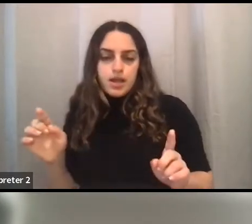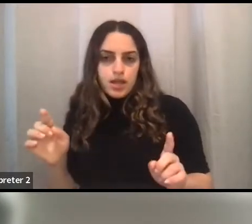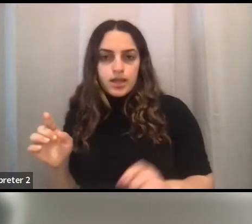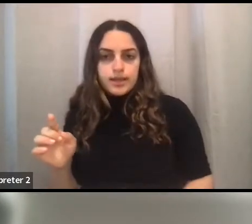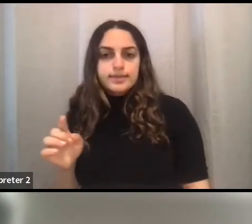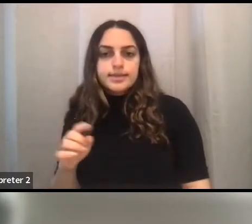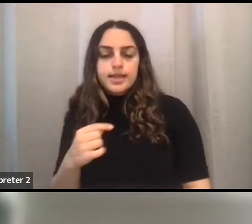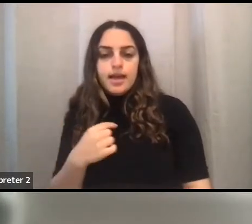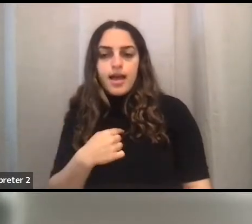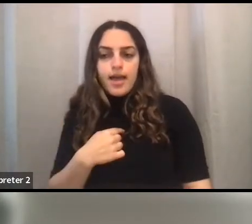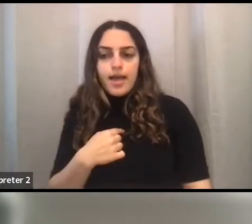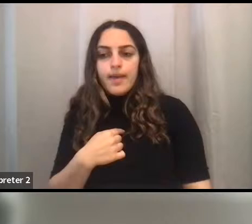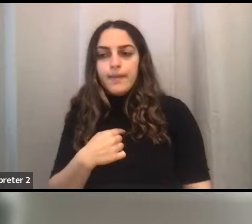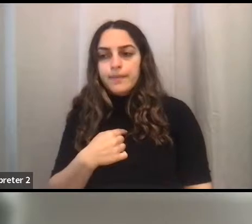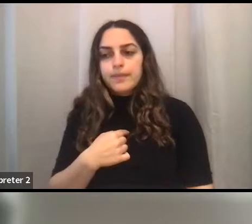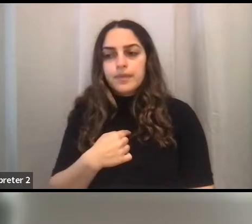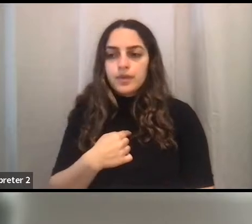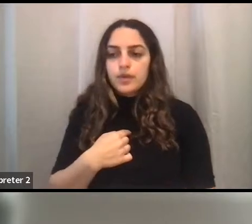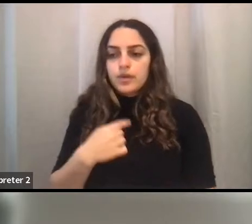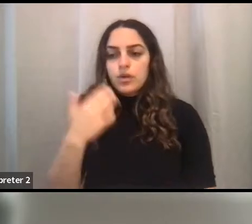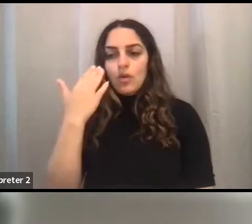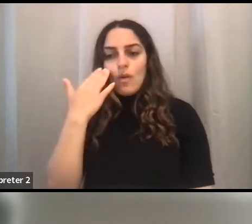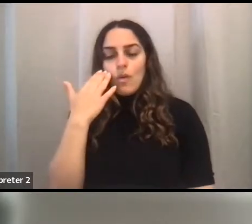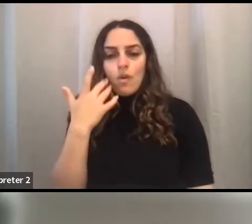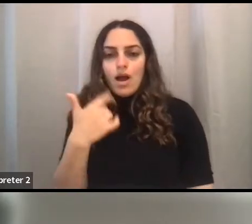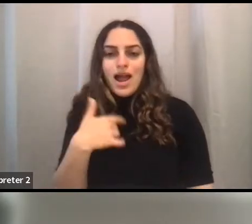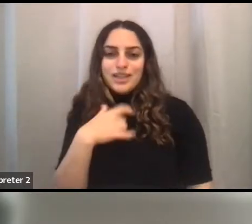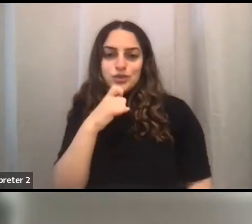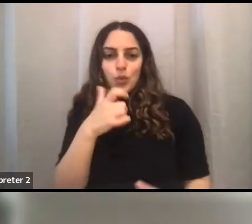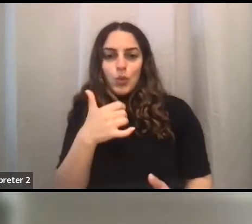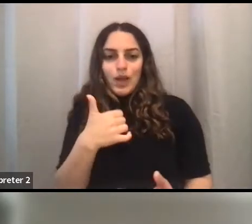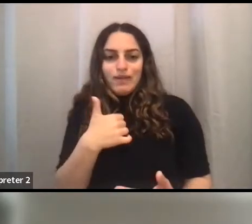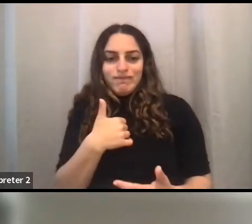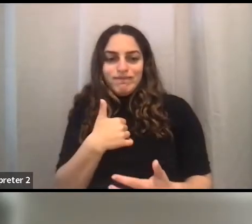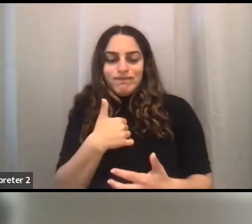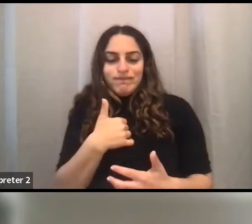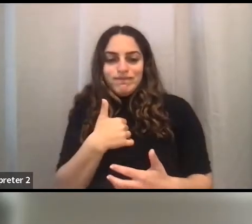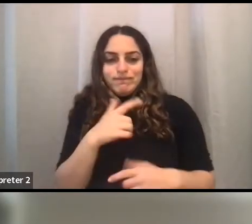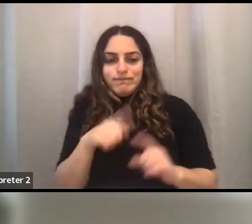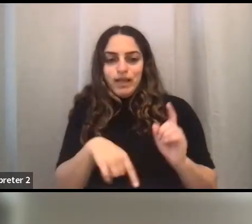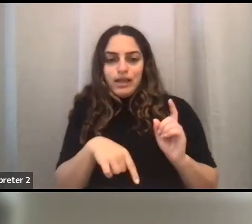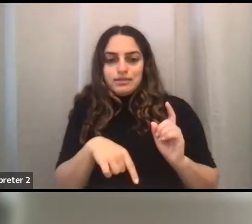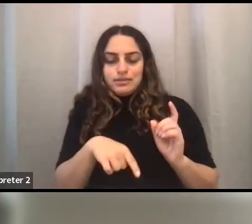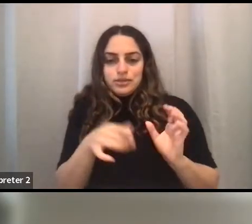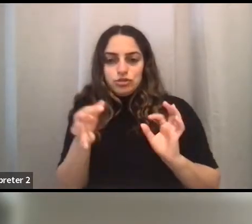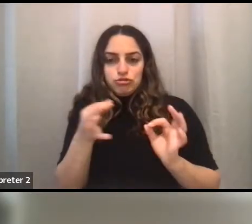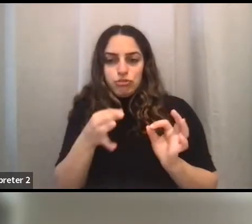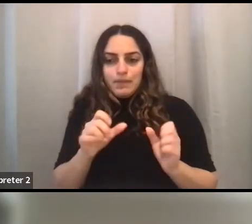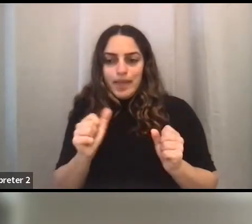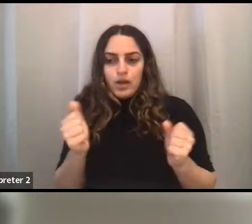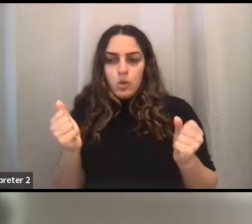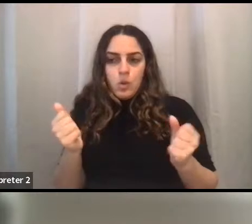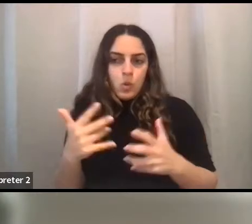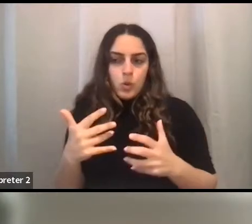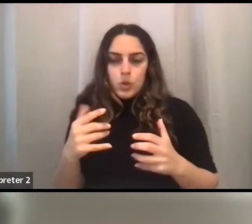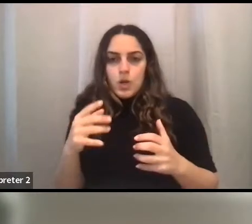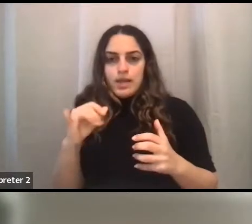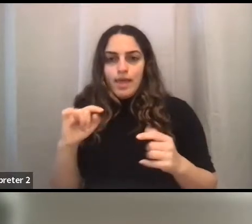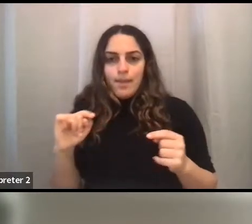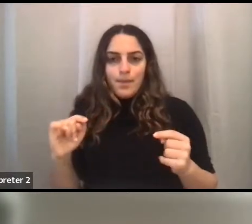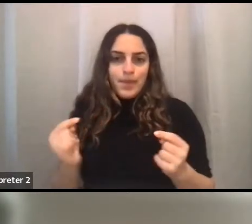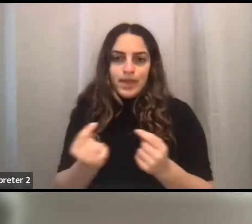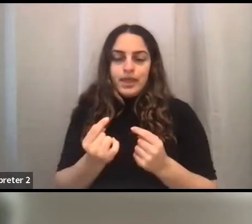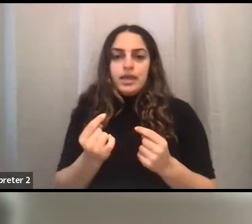am you know i don't have the words to describe um the the horror and the pain that is going